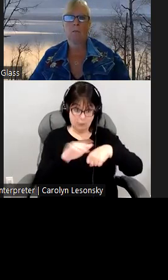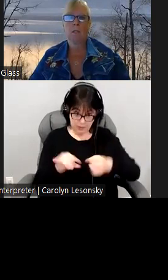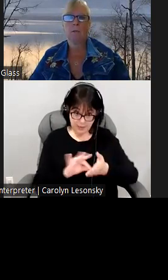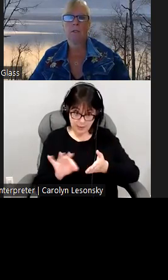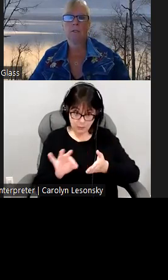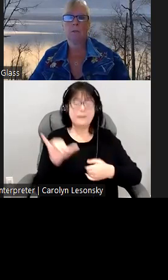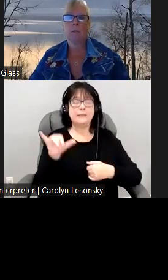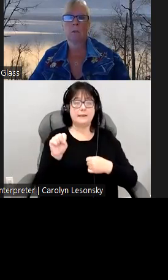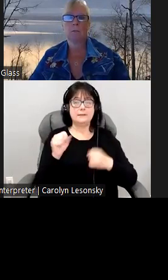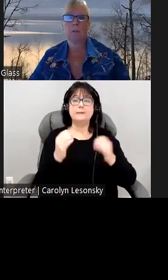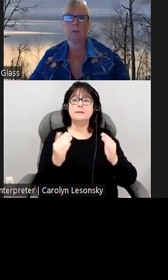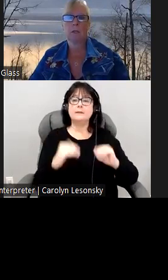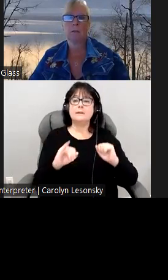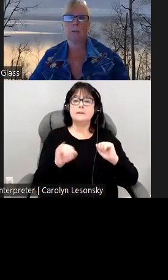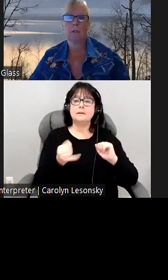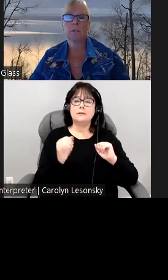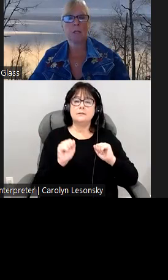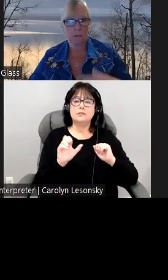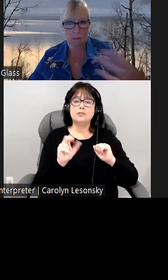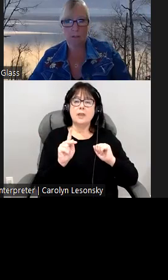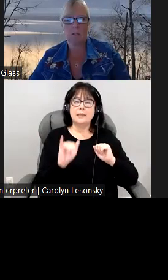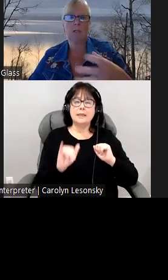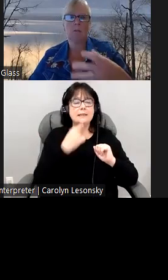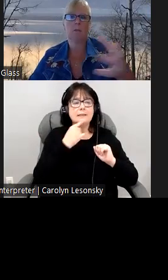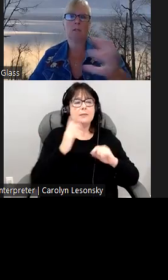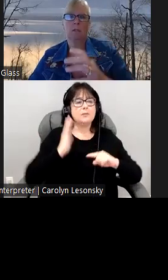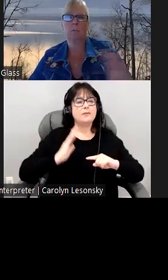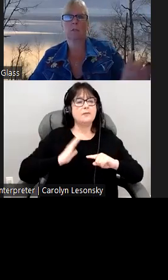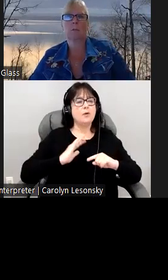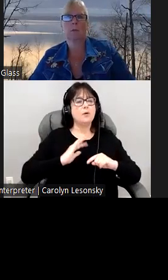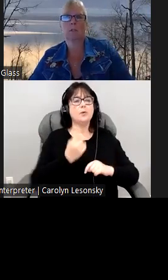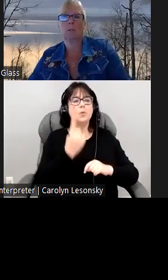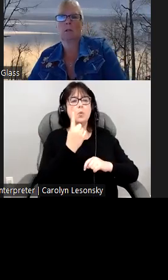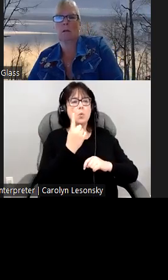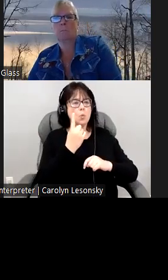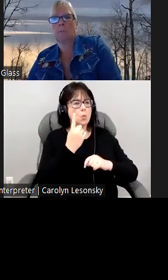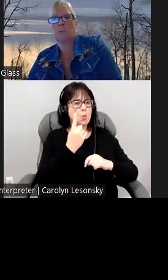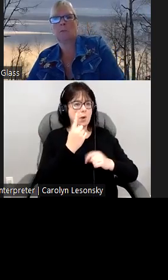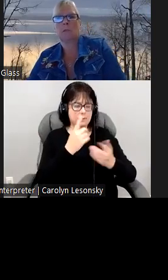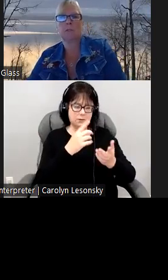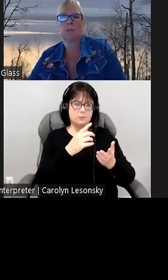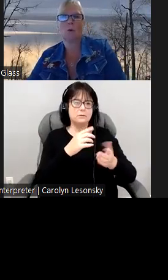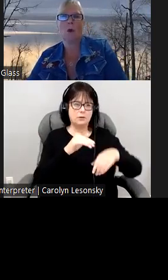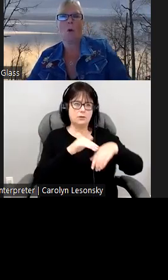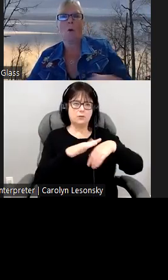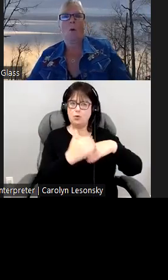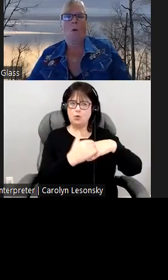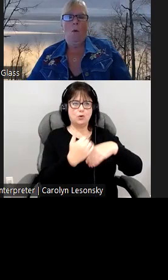Jackie, at one time our agency was told one referral was counted per learner. So yes, that Jackie, that's almost the same question previously.